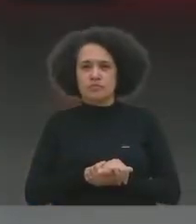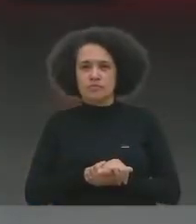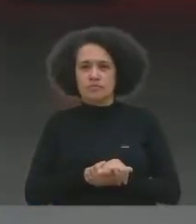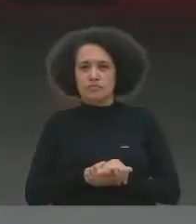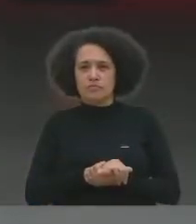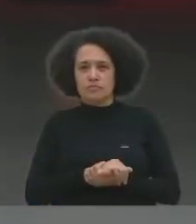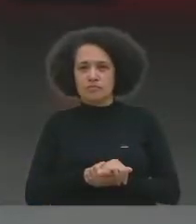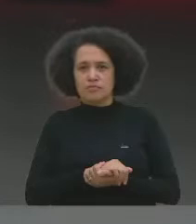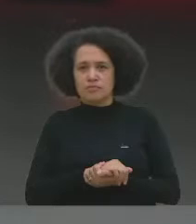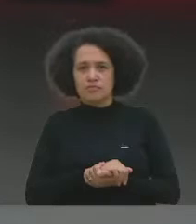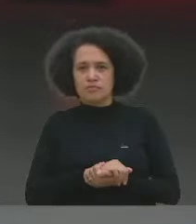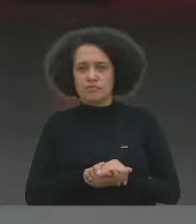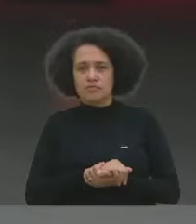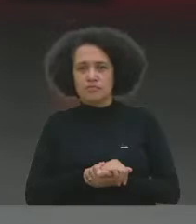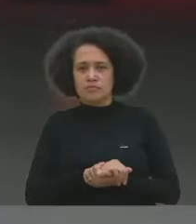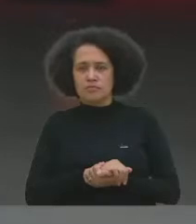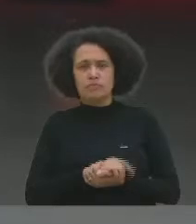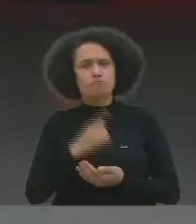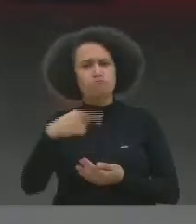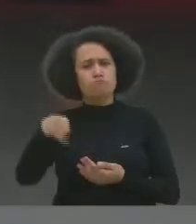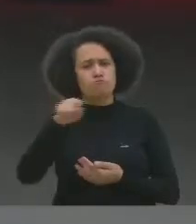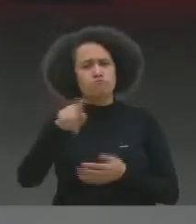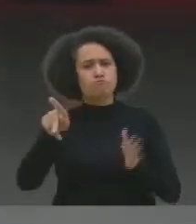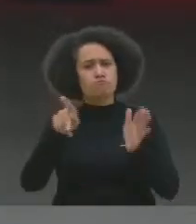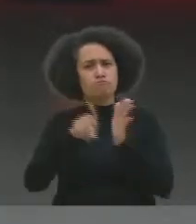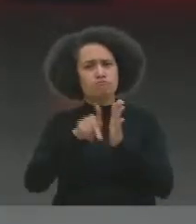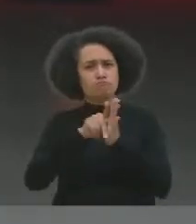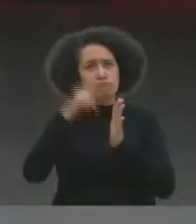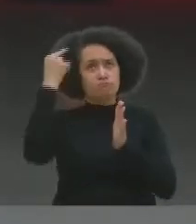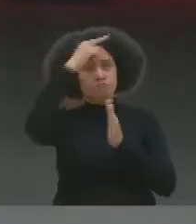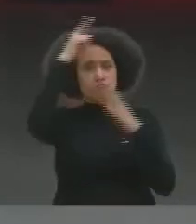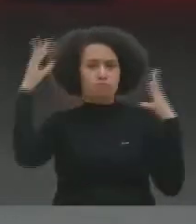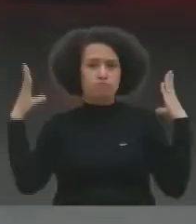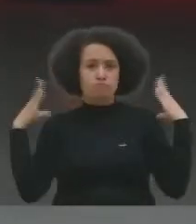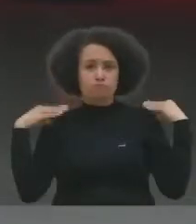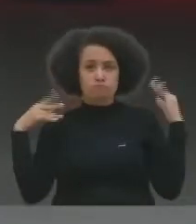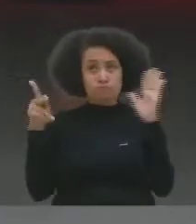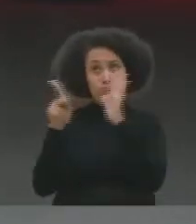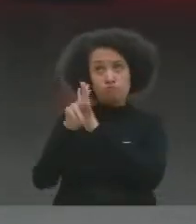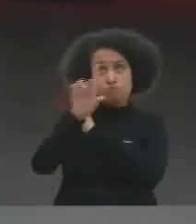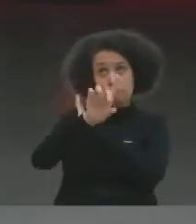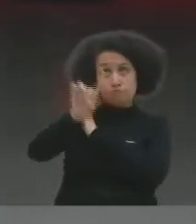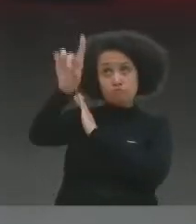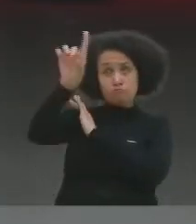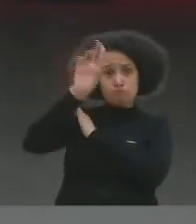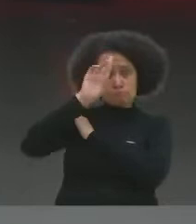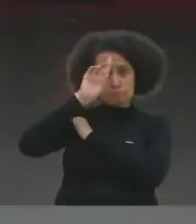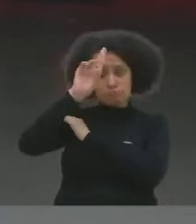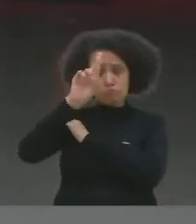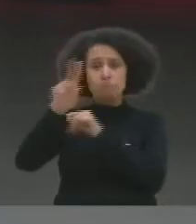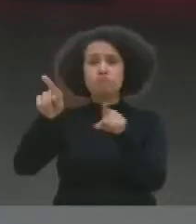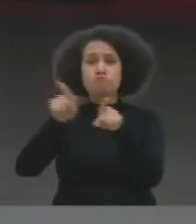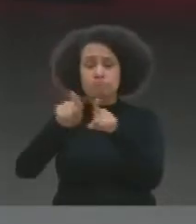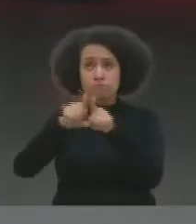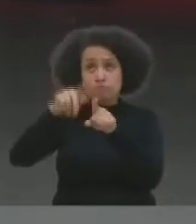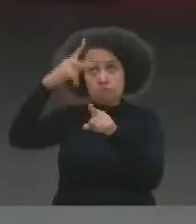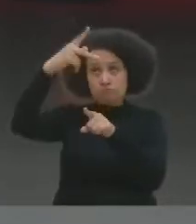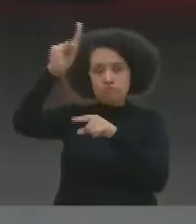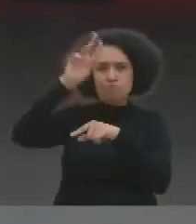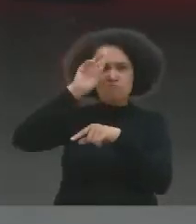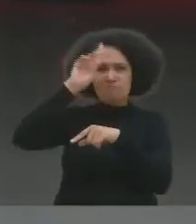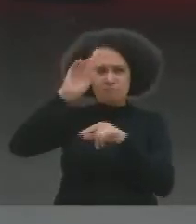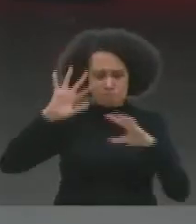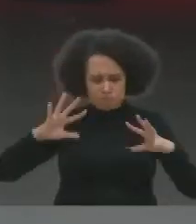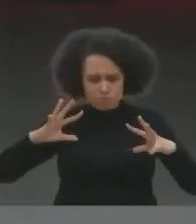as all things are. Eles pertencem ao Senhor porque eles foram criados pelo Senhor e para o Senhor e para todas